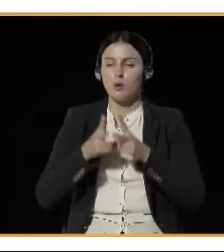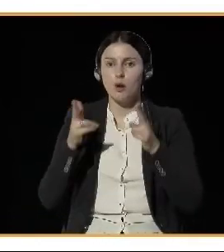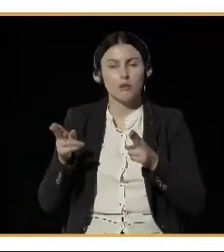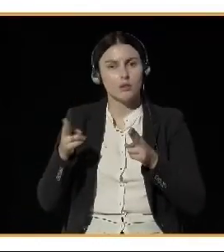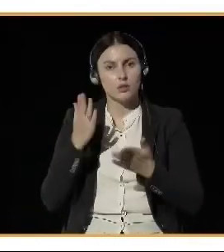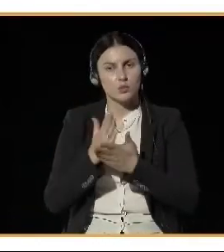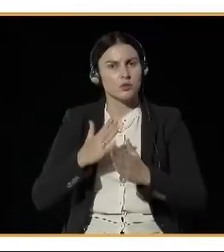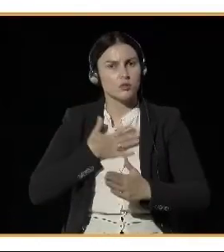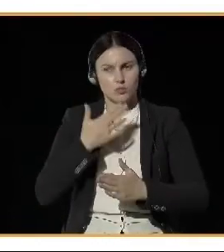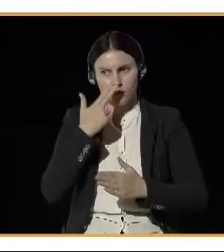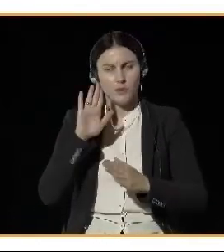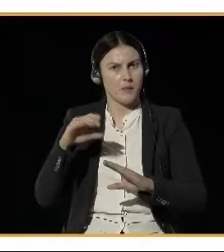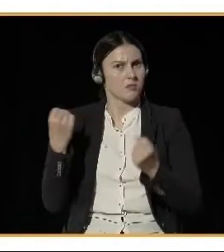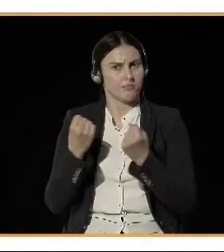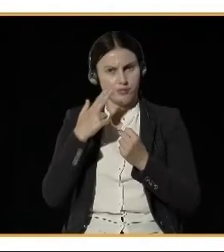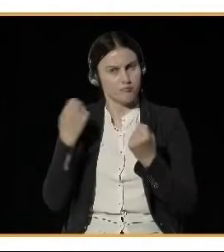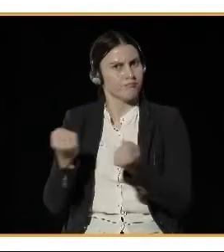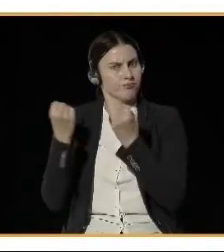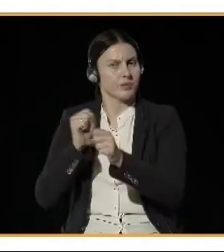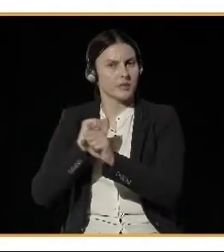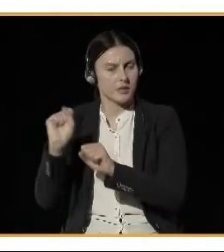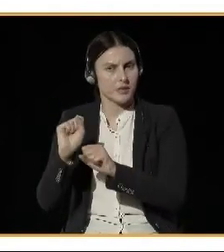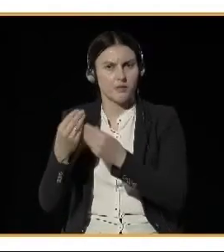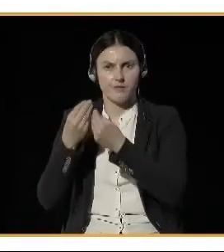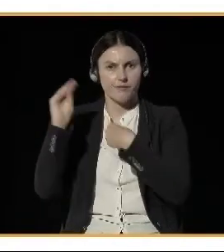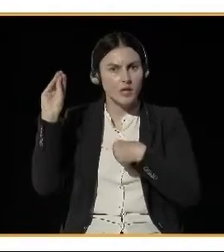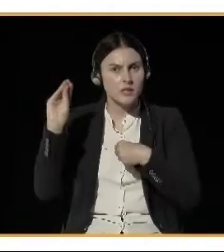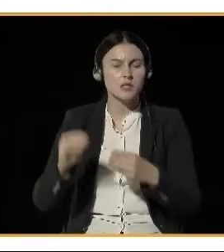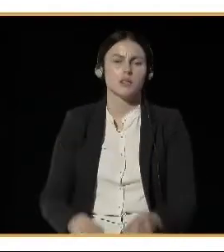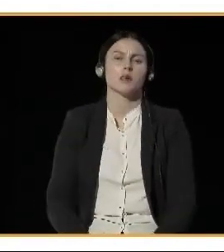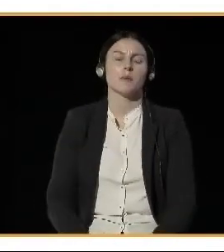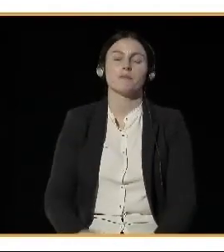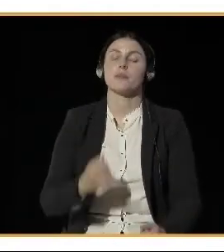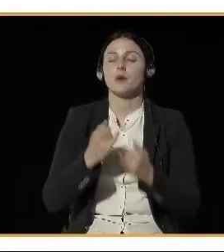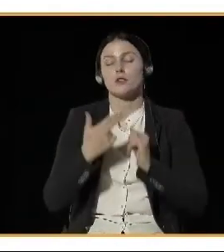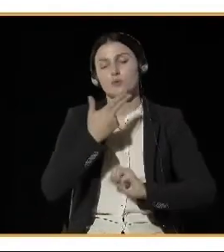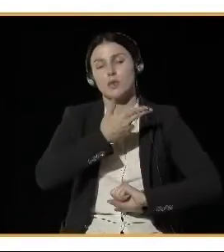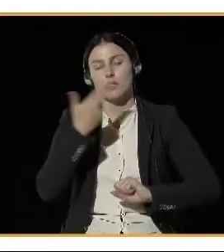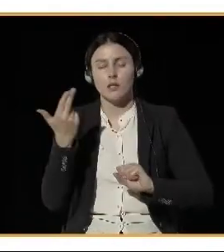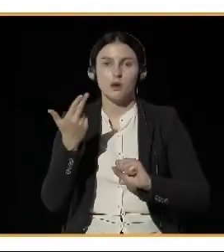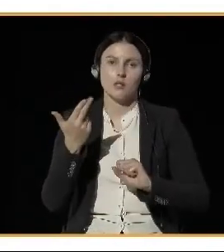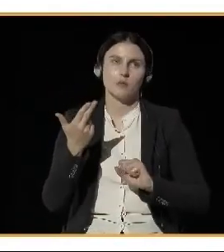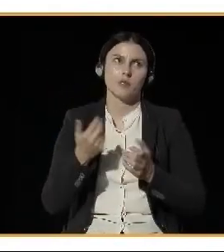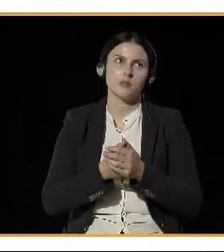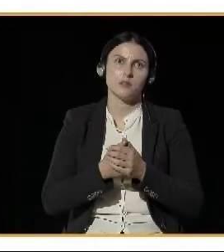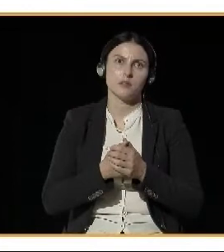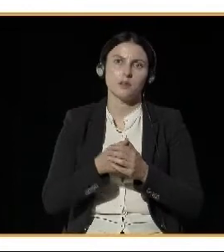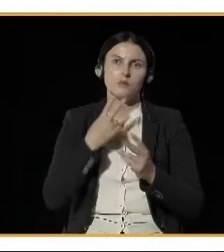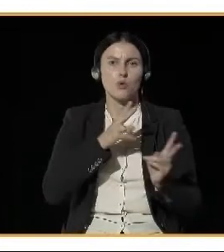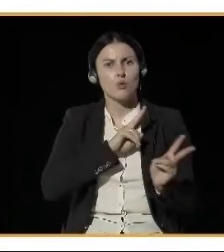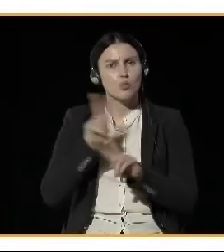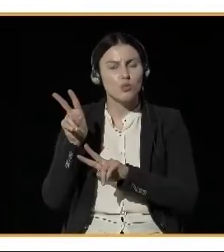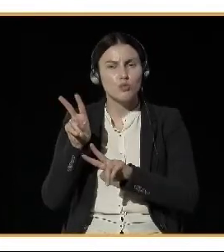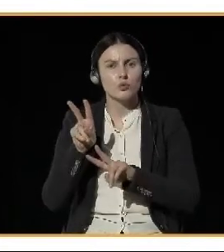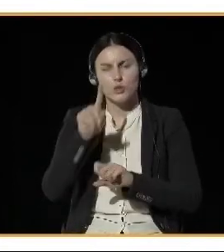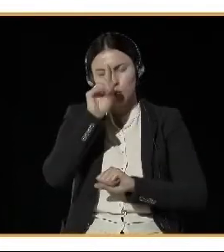more active in this social participation dimension, whereas men's